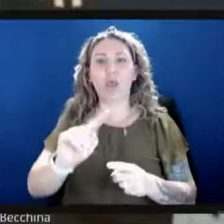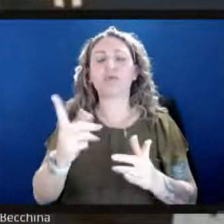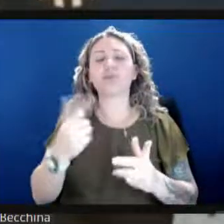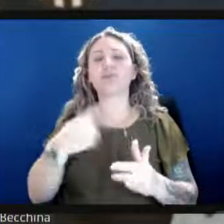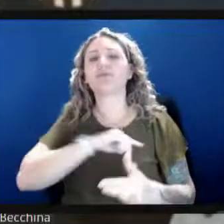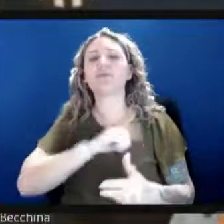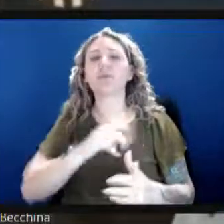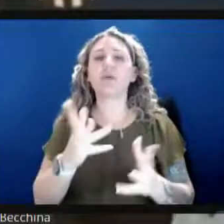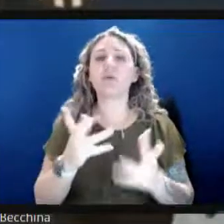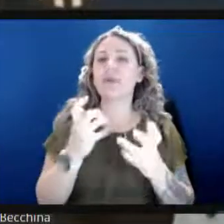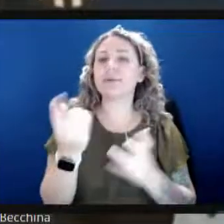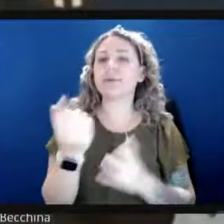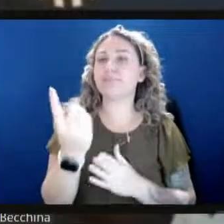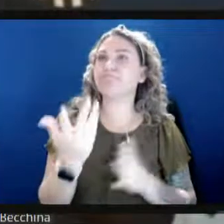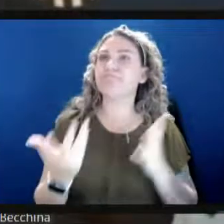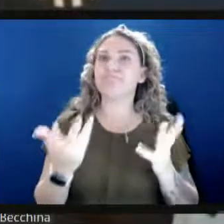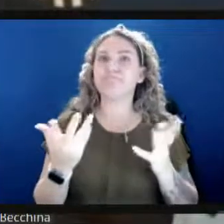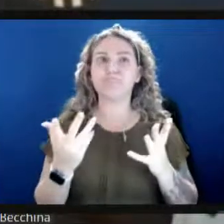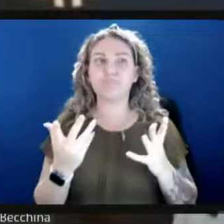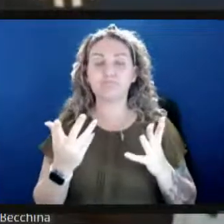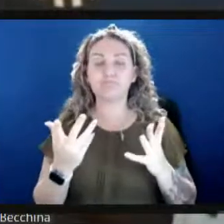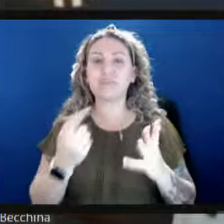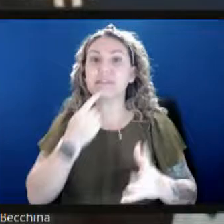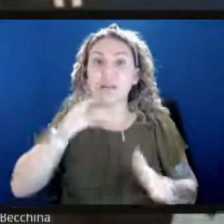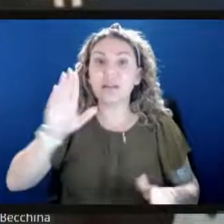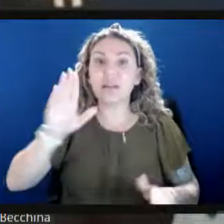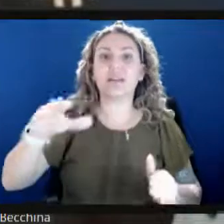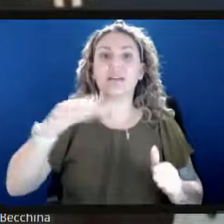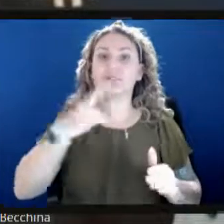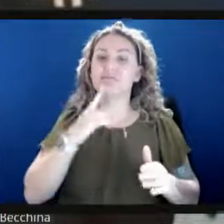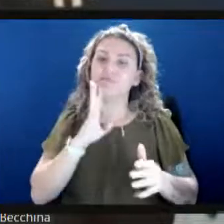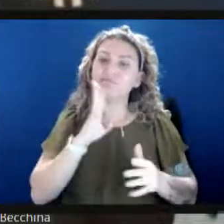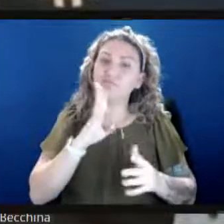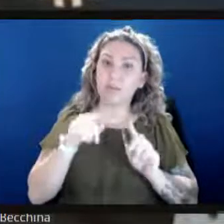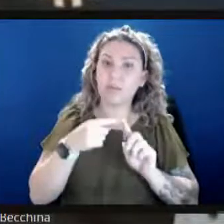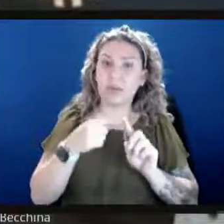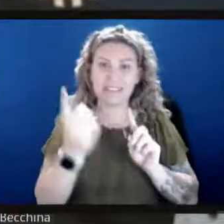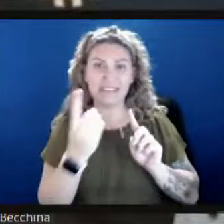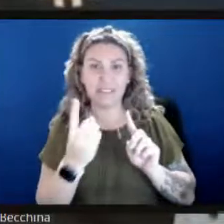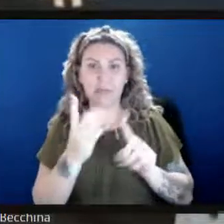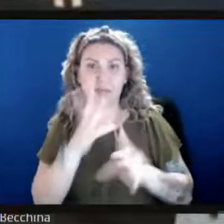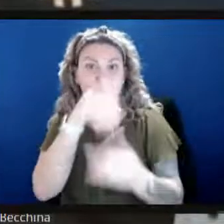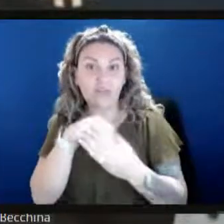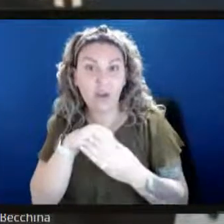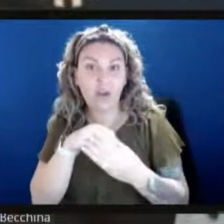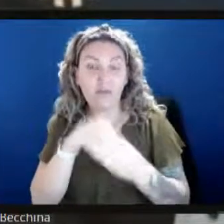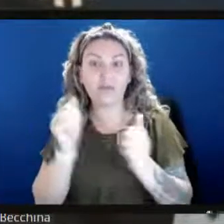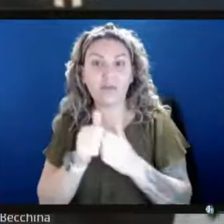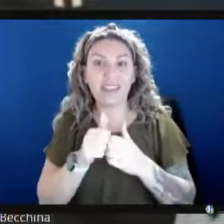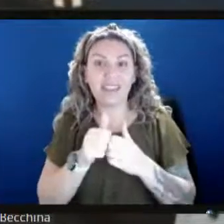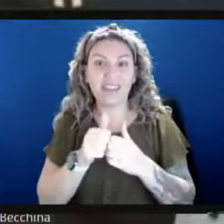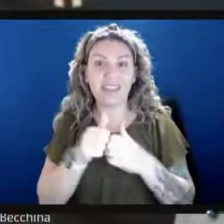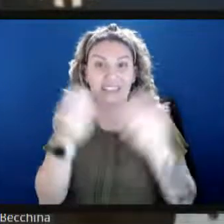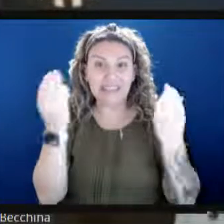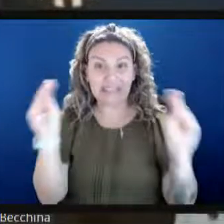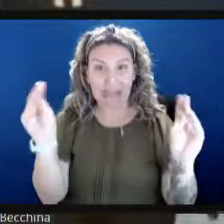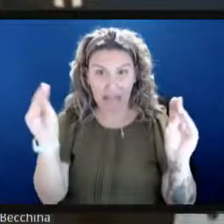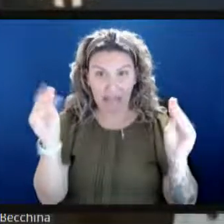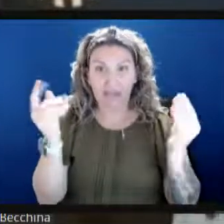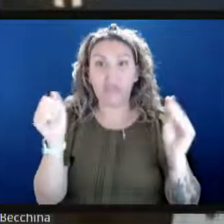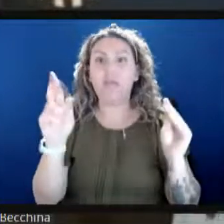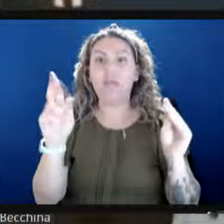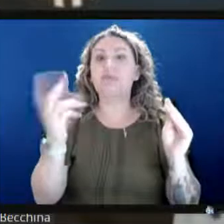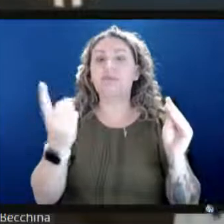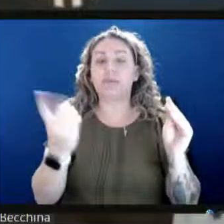somebody speak up, talk out about someone who is involved in selling these fake pills or someone that has